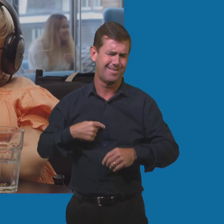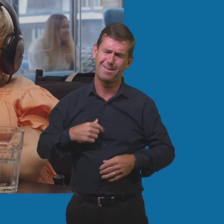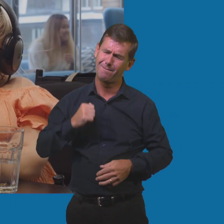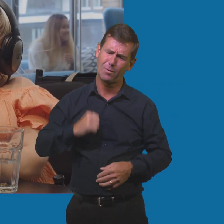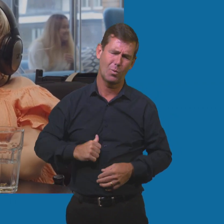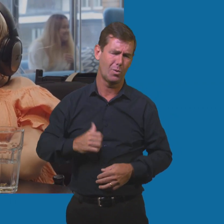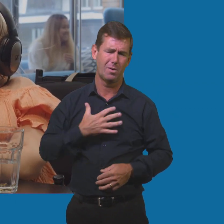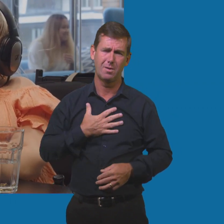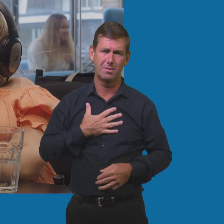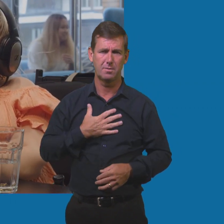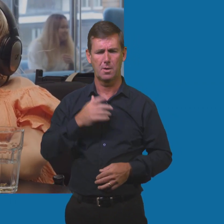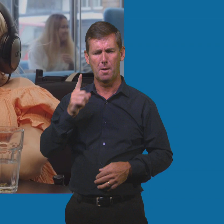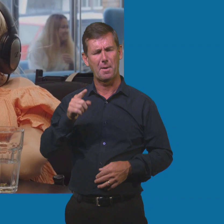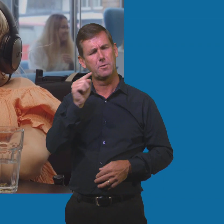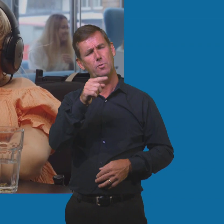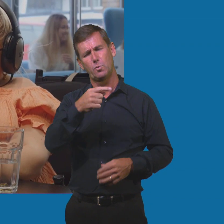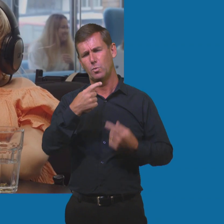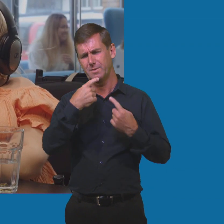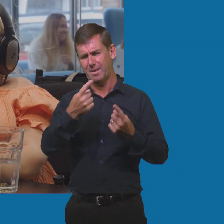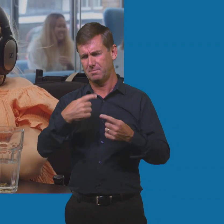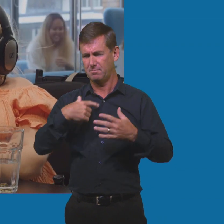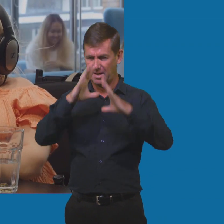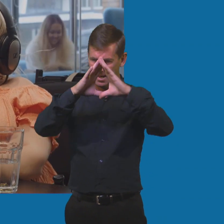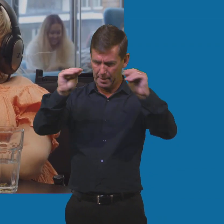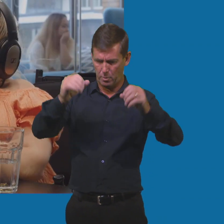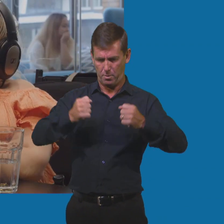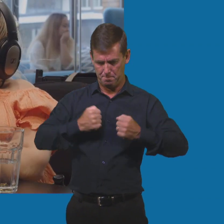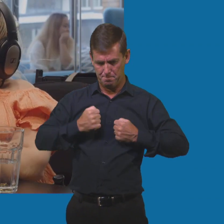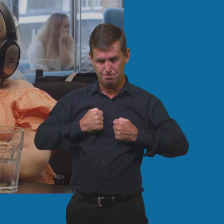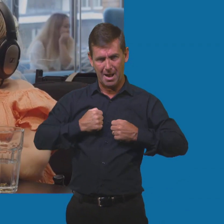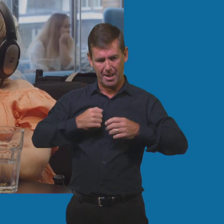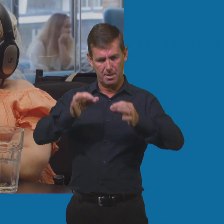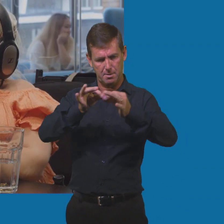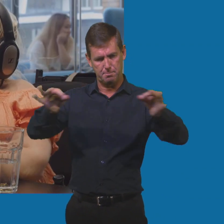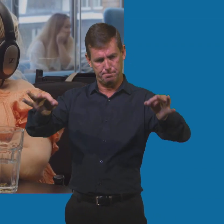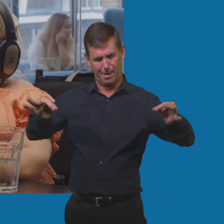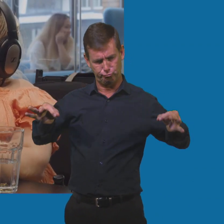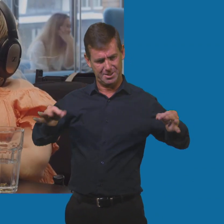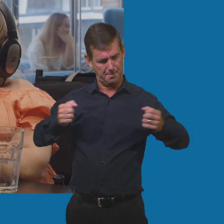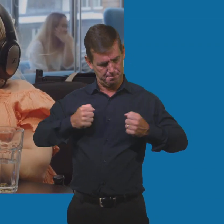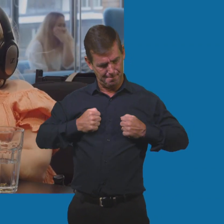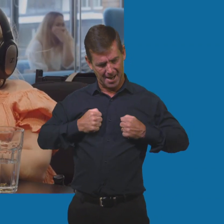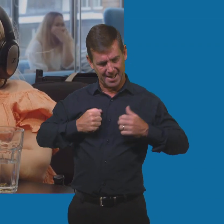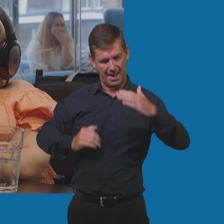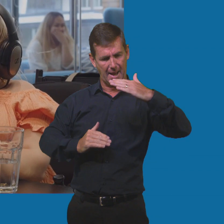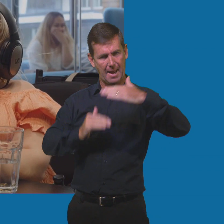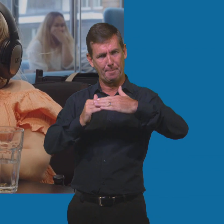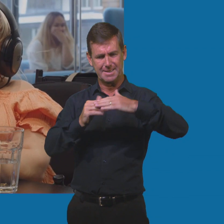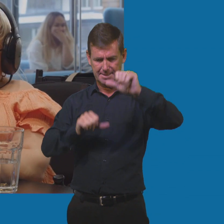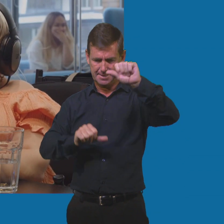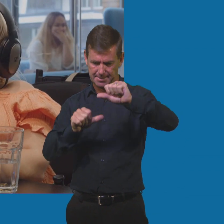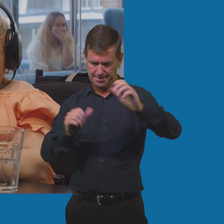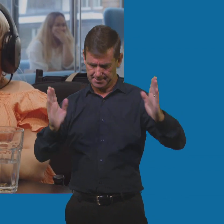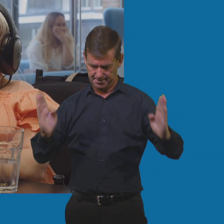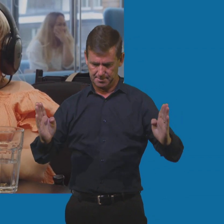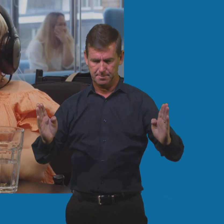you to kind of navigate and say, well, these are my limitations, these are my boundaries. I actually get quite angry I shut things down too quickly,